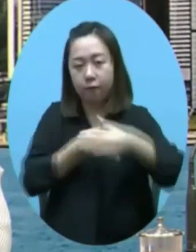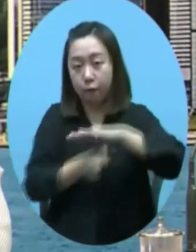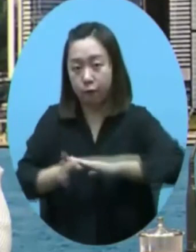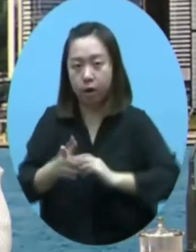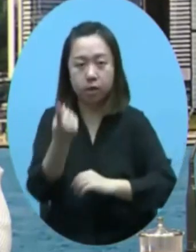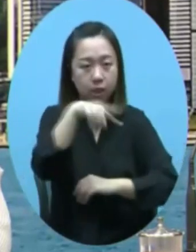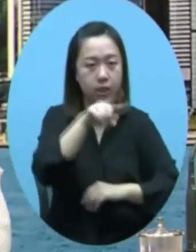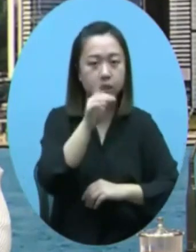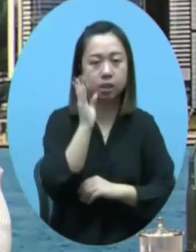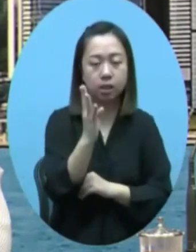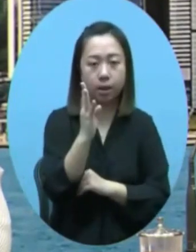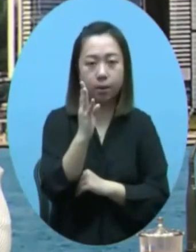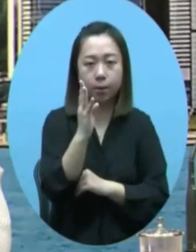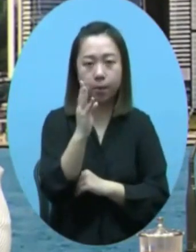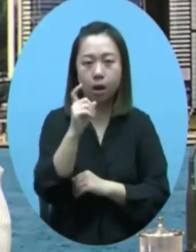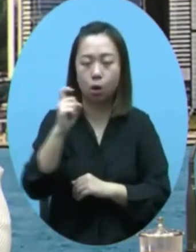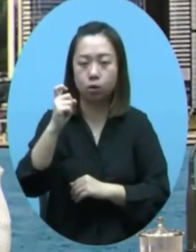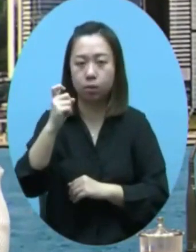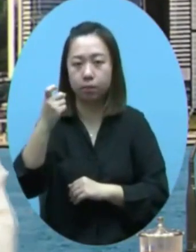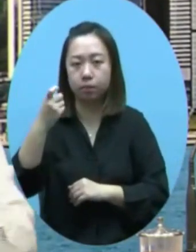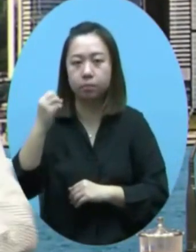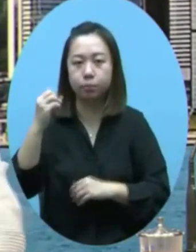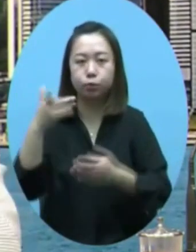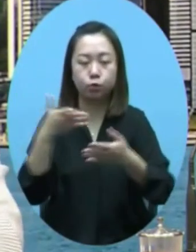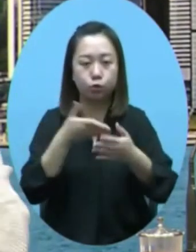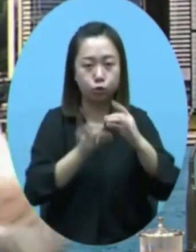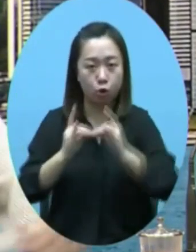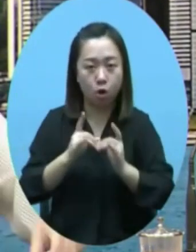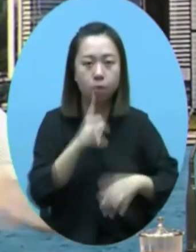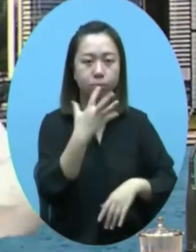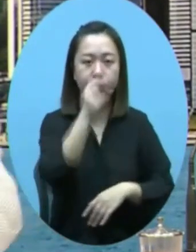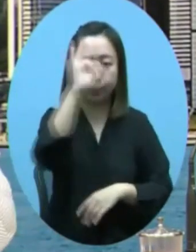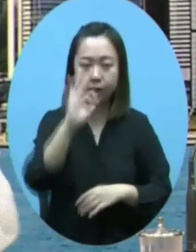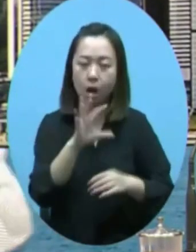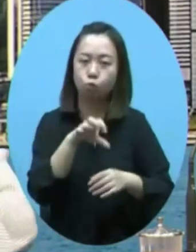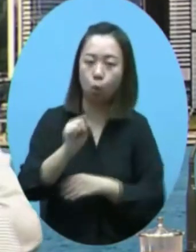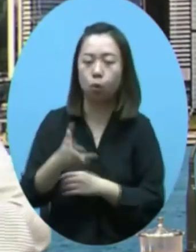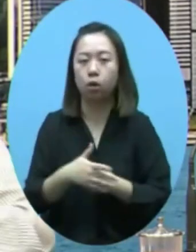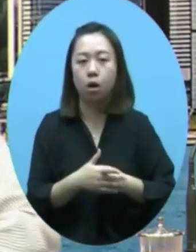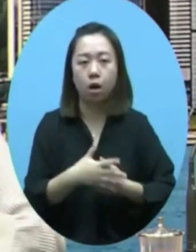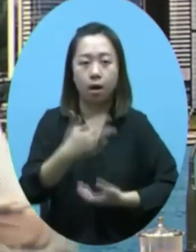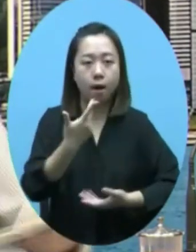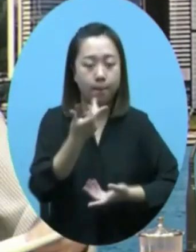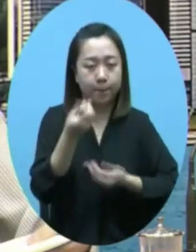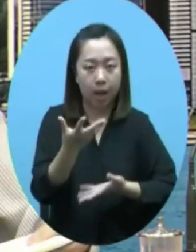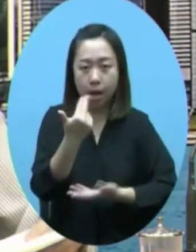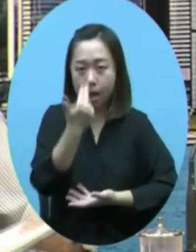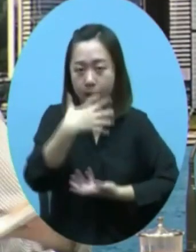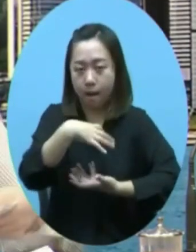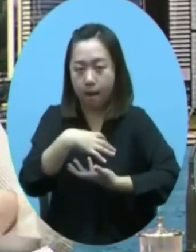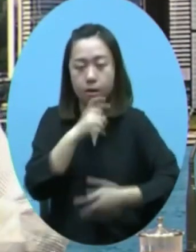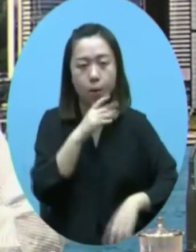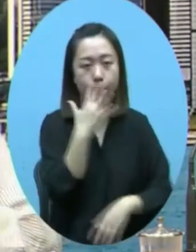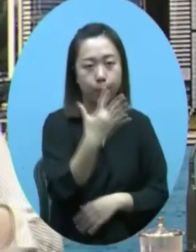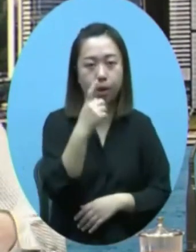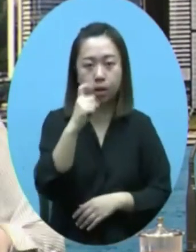negative pressure beds number 1149, usage rate is 59%. Negative pressure